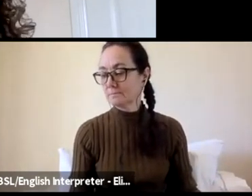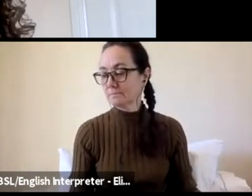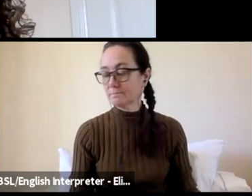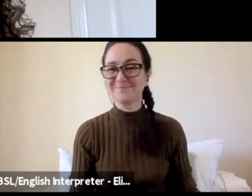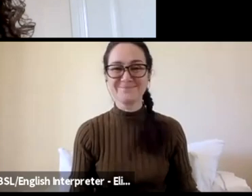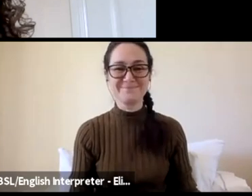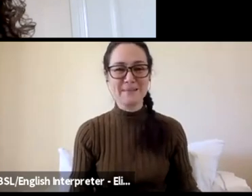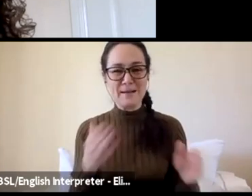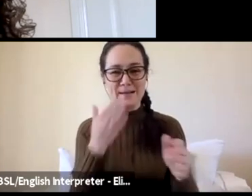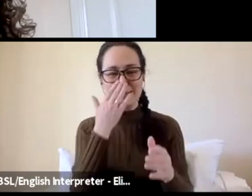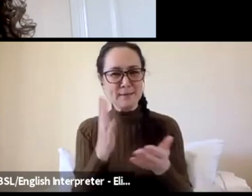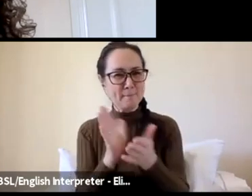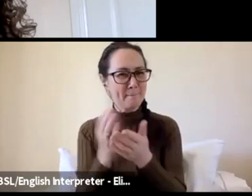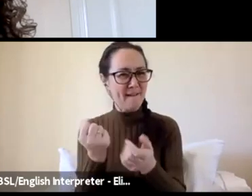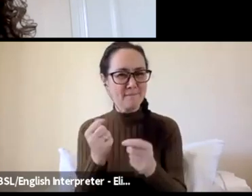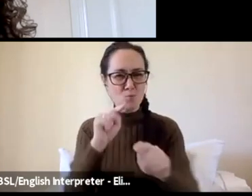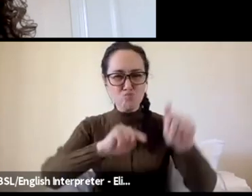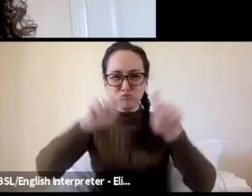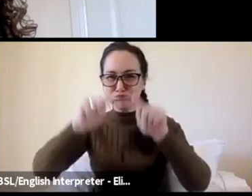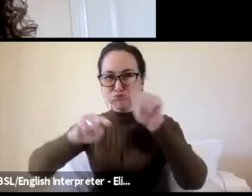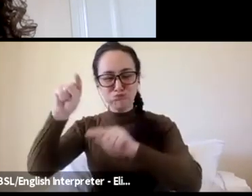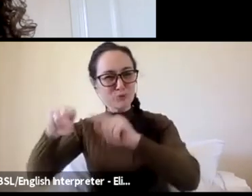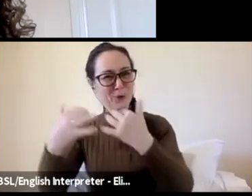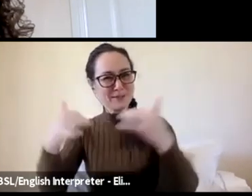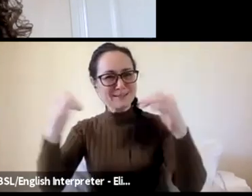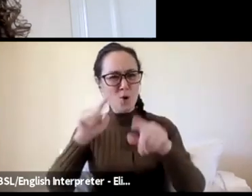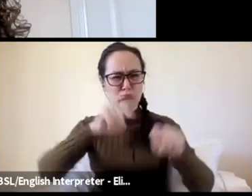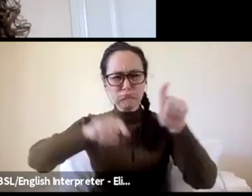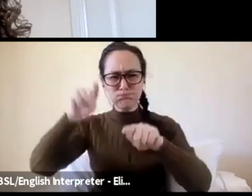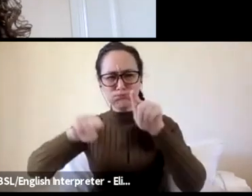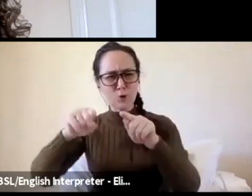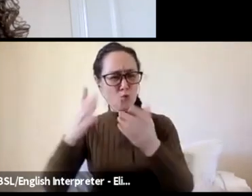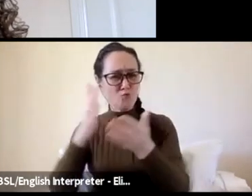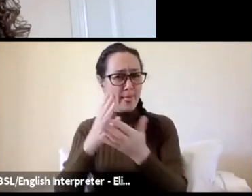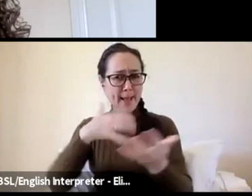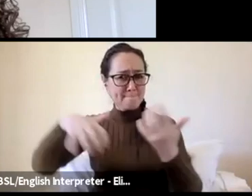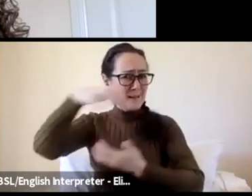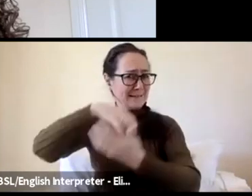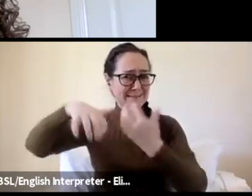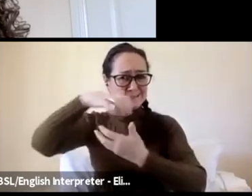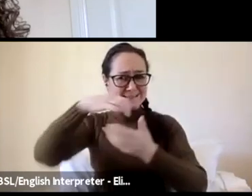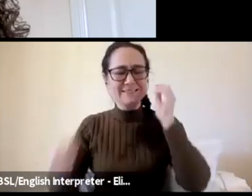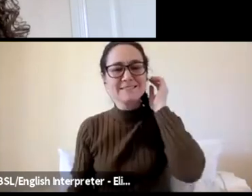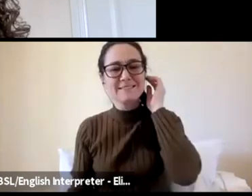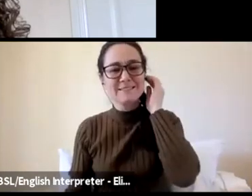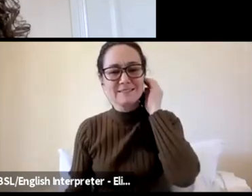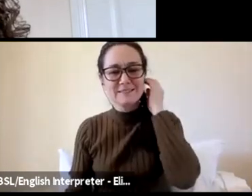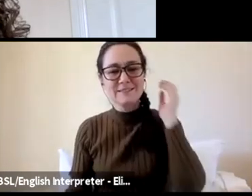Oh, it looks like we've got a real mixture. You can't see the results yet, but I can just see it coming through.